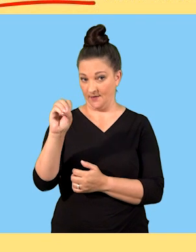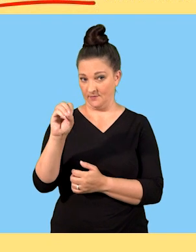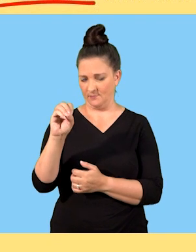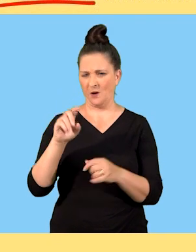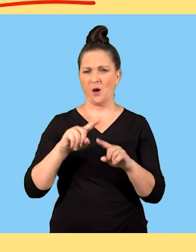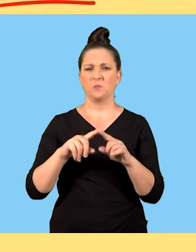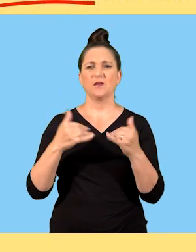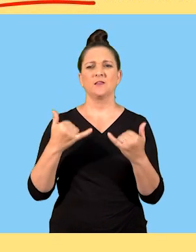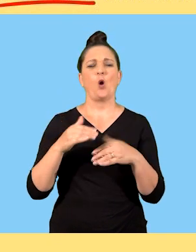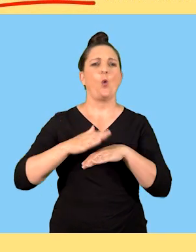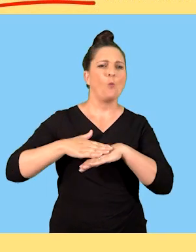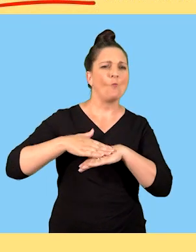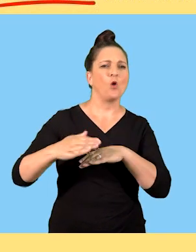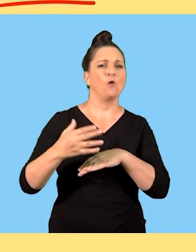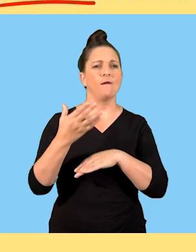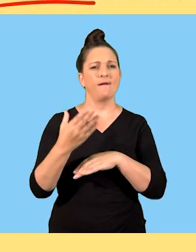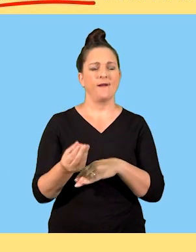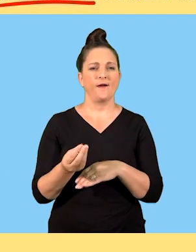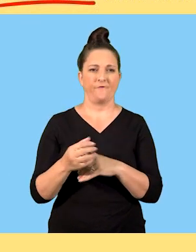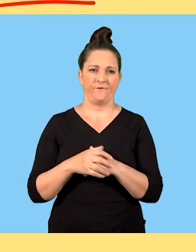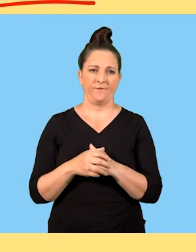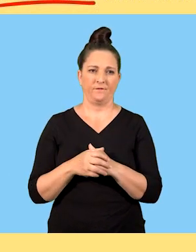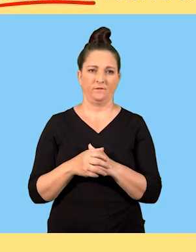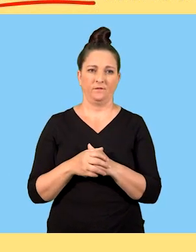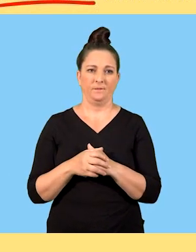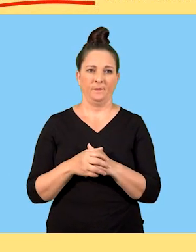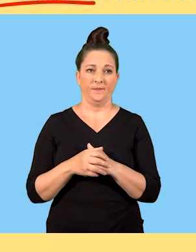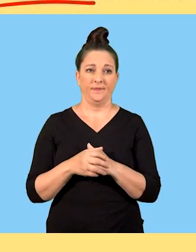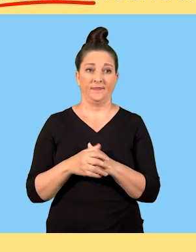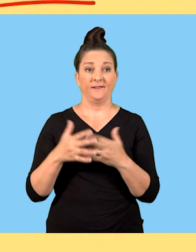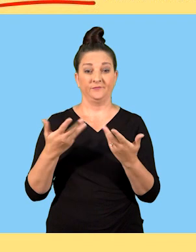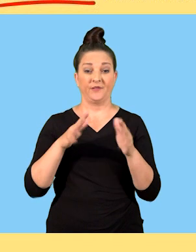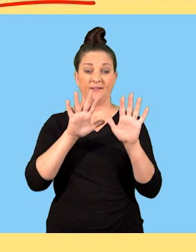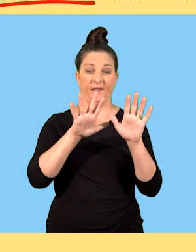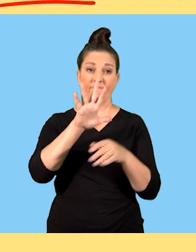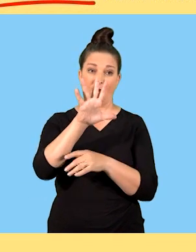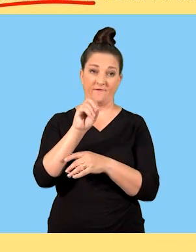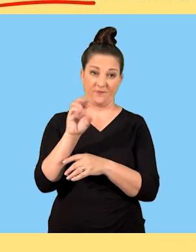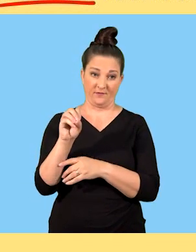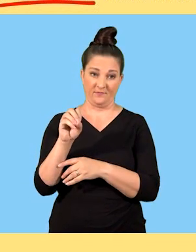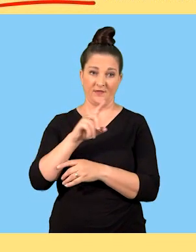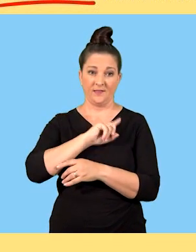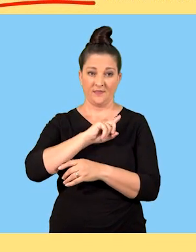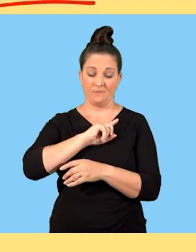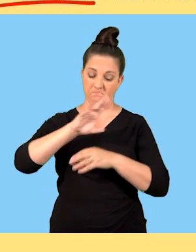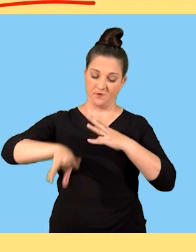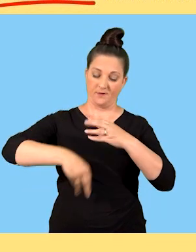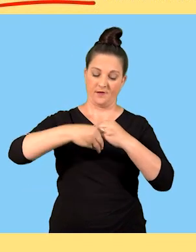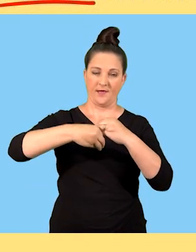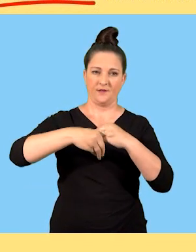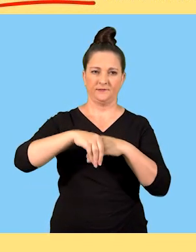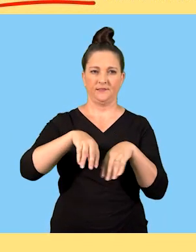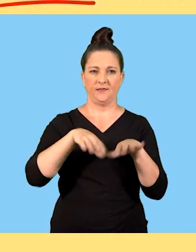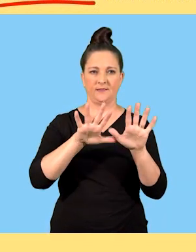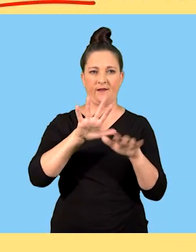67,200. Now, I have more depreciation on vehicles, which is how much? 10,500. So I'm going to come and add